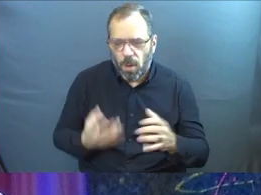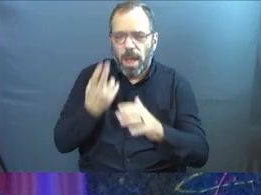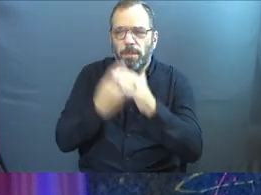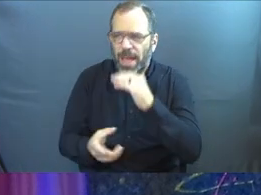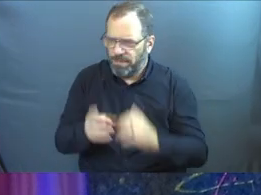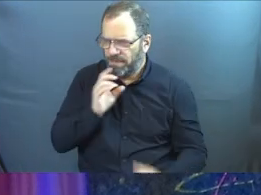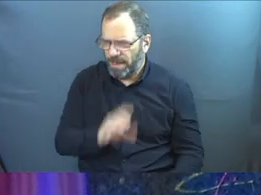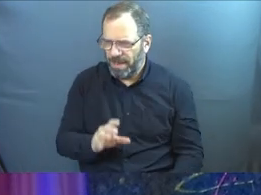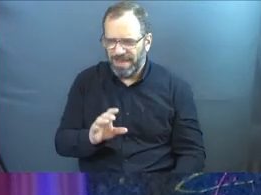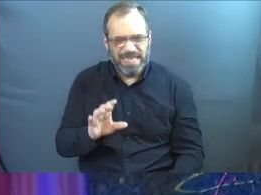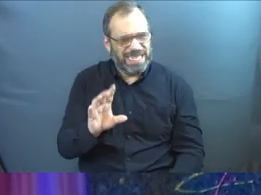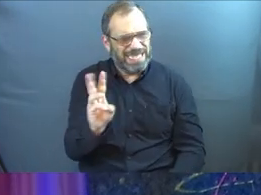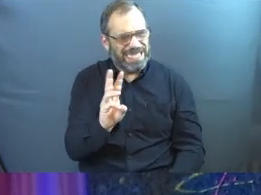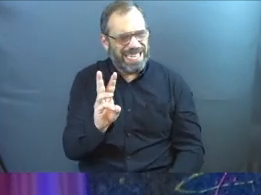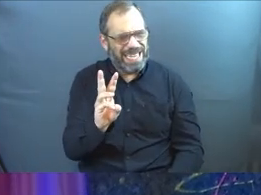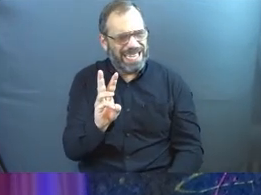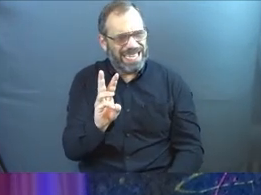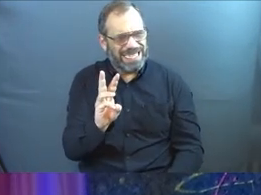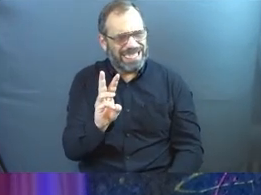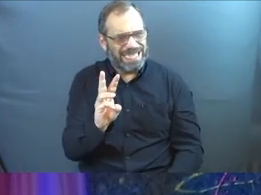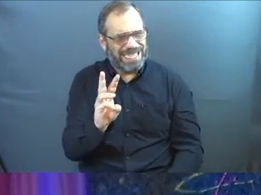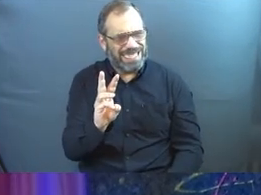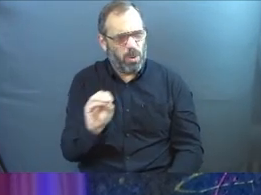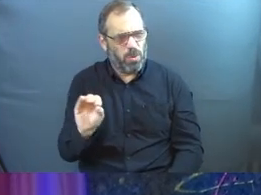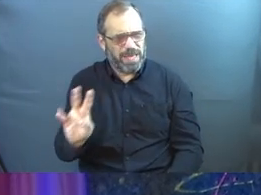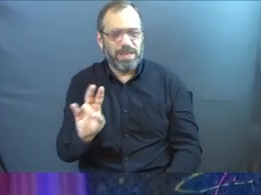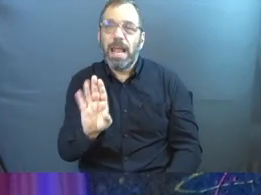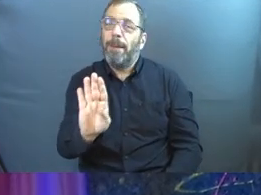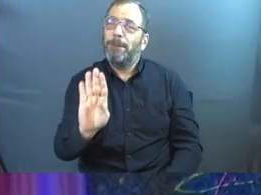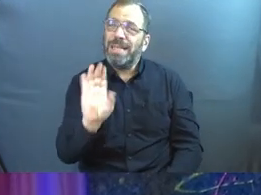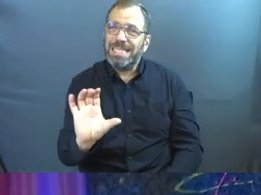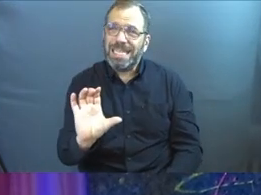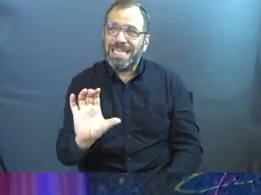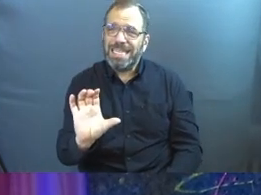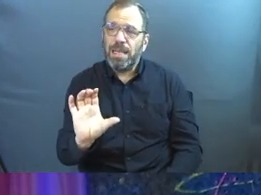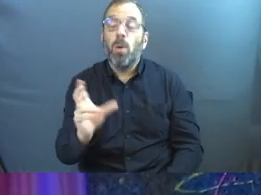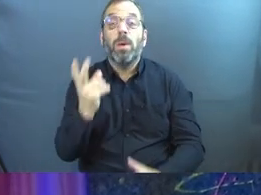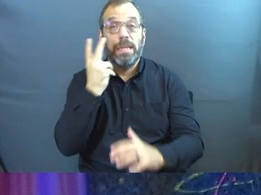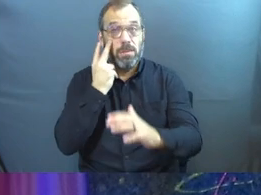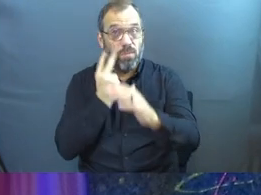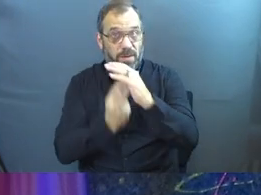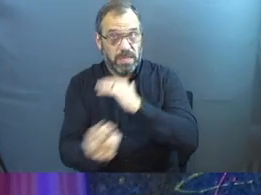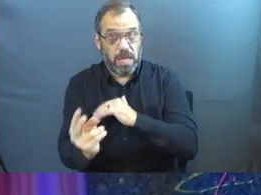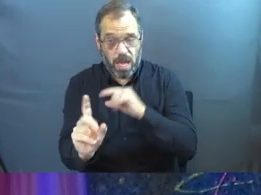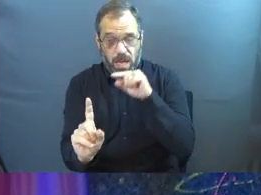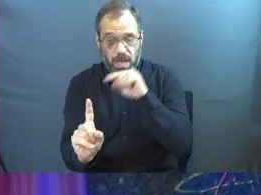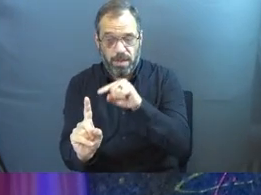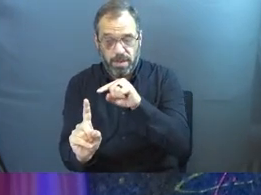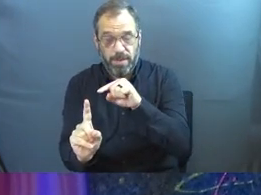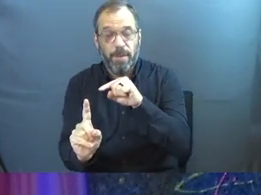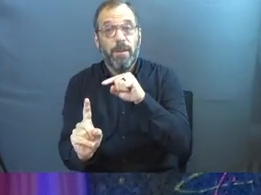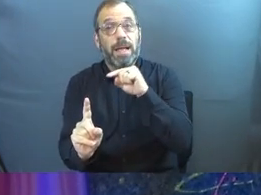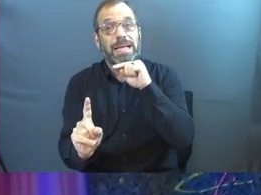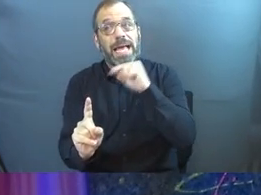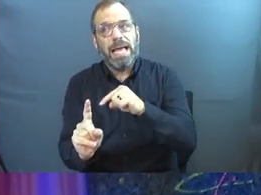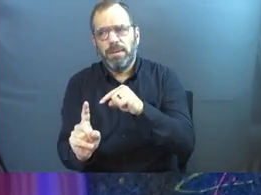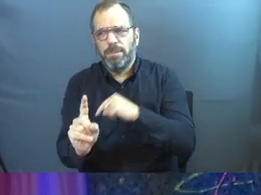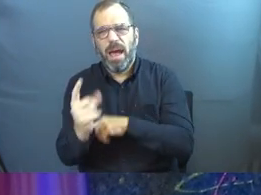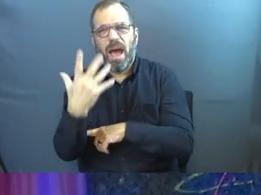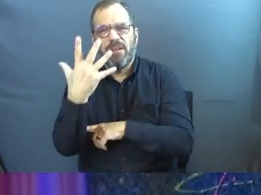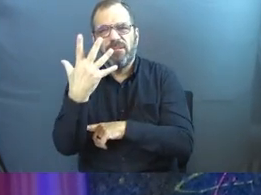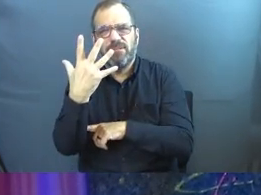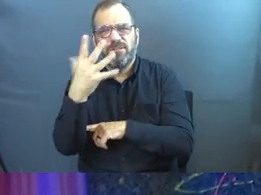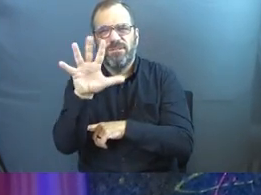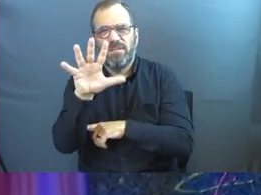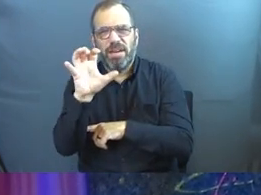Probably 607 BC is when he did his prophecy. And at this point, it had been